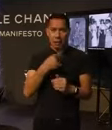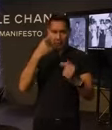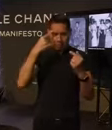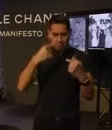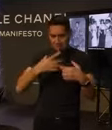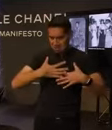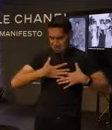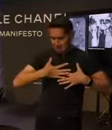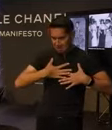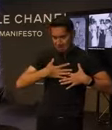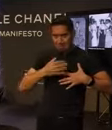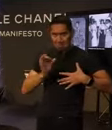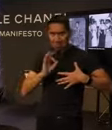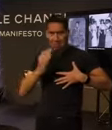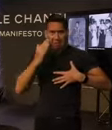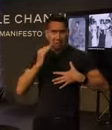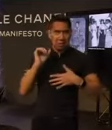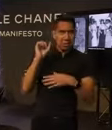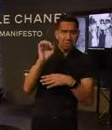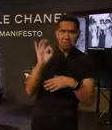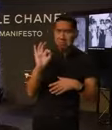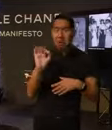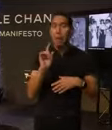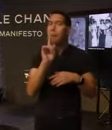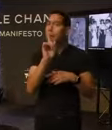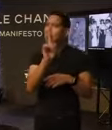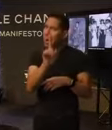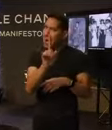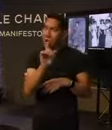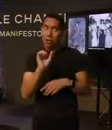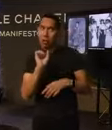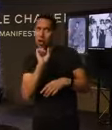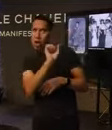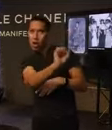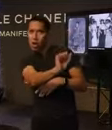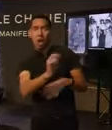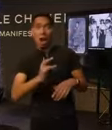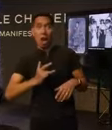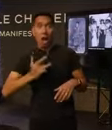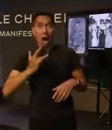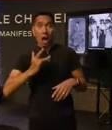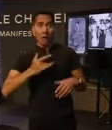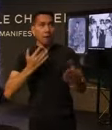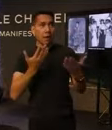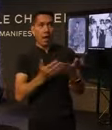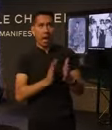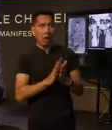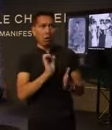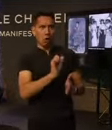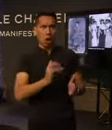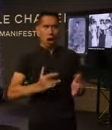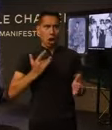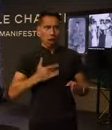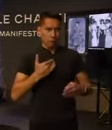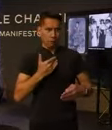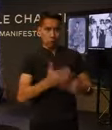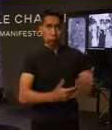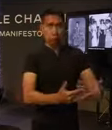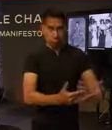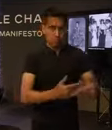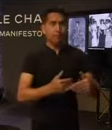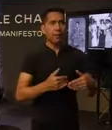herself as a feminist. However, her own lifestyle, the way she lived her life, and the way